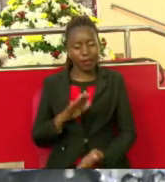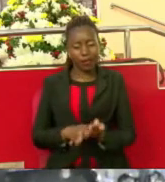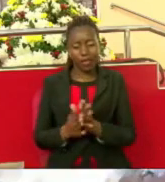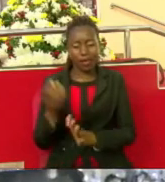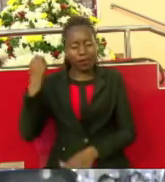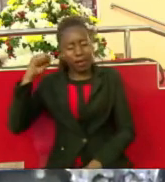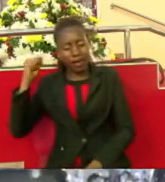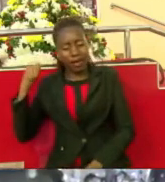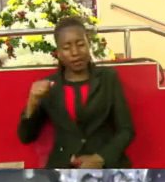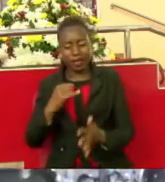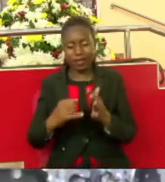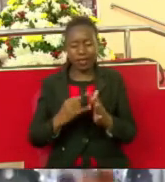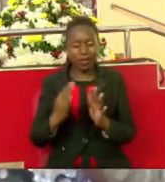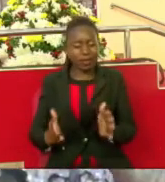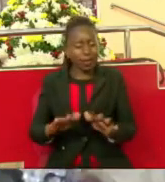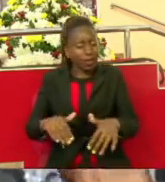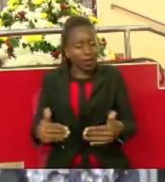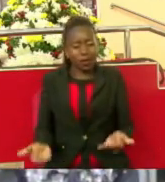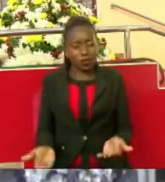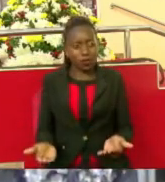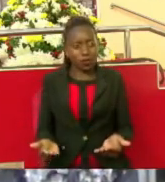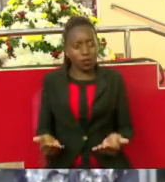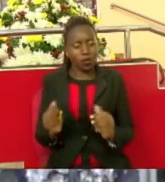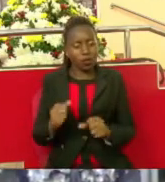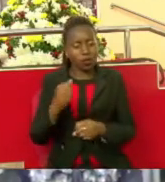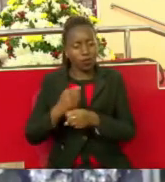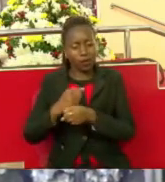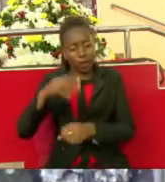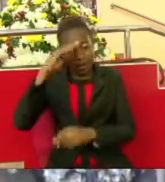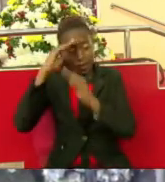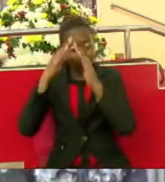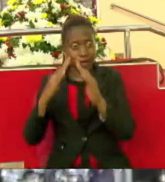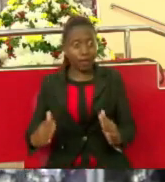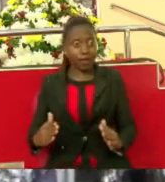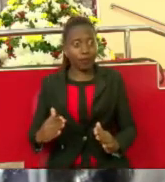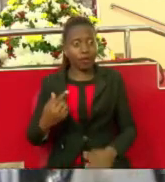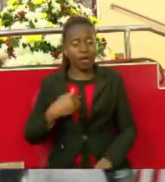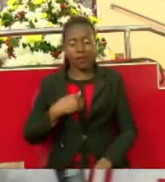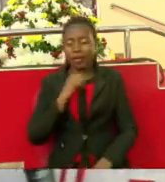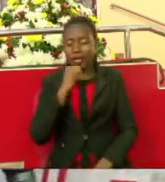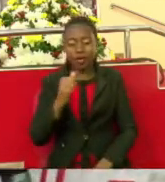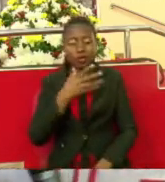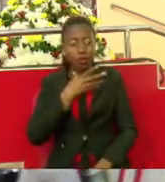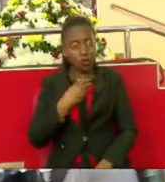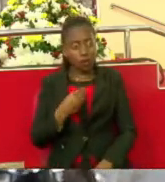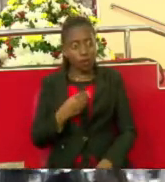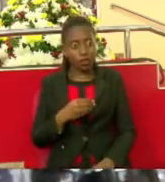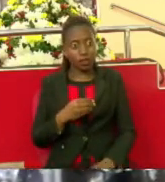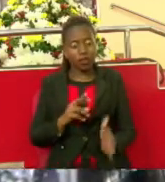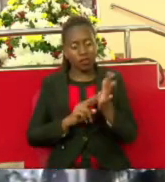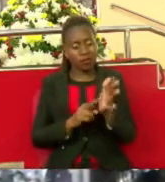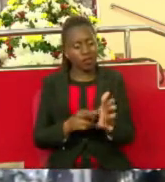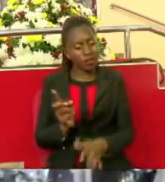Bwana mtoto wangu akuwe sauti engineer atakuwa anafanya kazi pale katika vilabu. And I don't want they are representing the image. They must go and do Bachelor